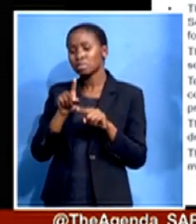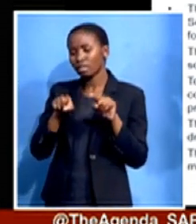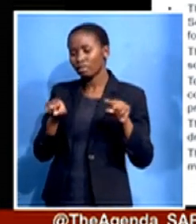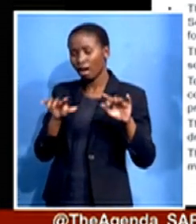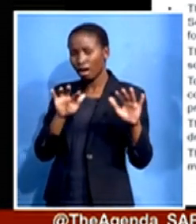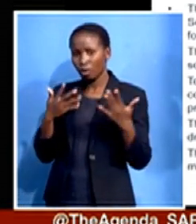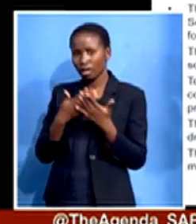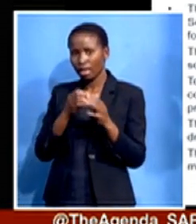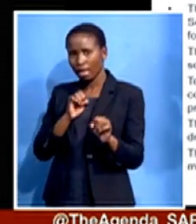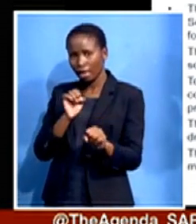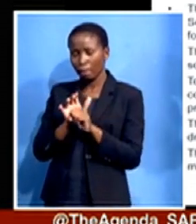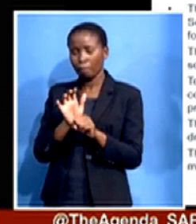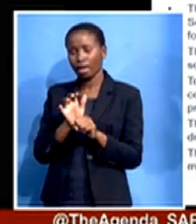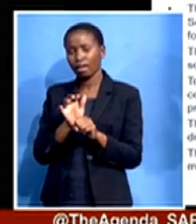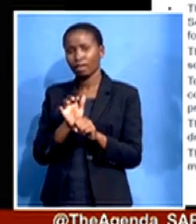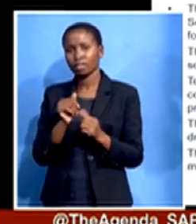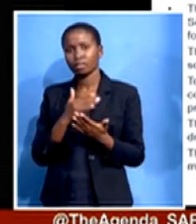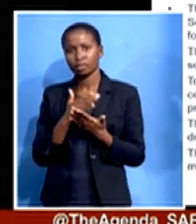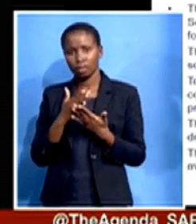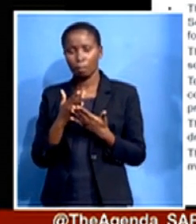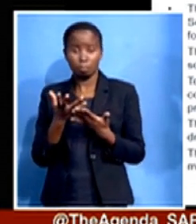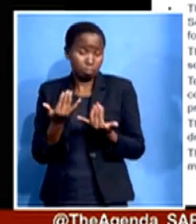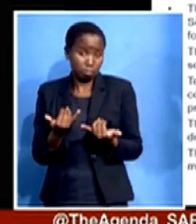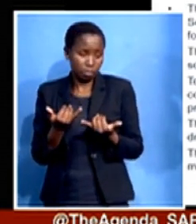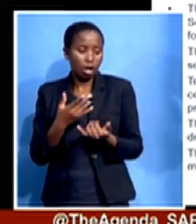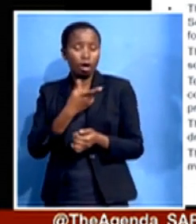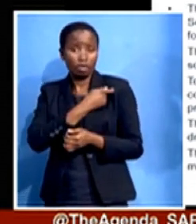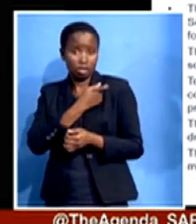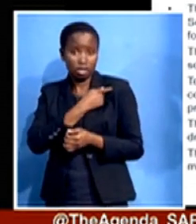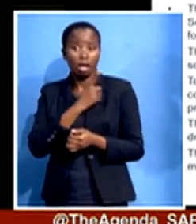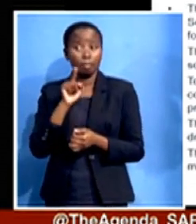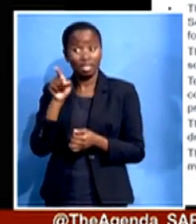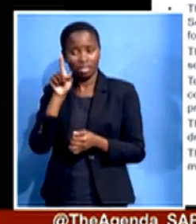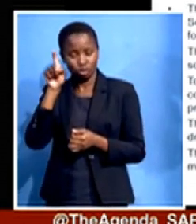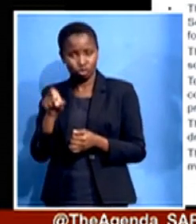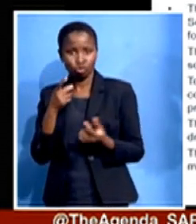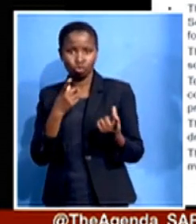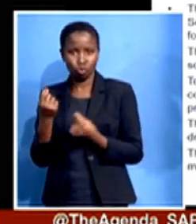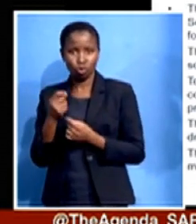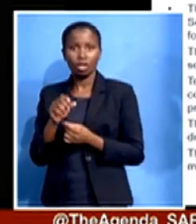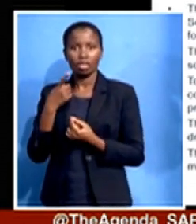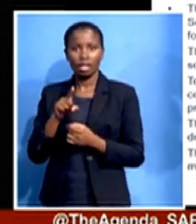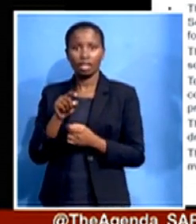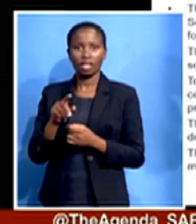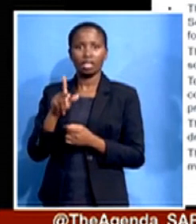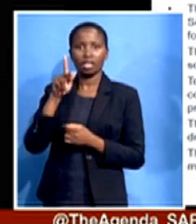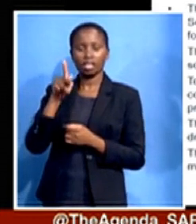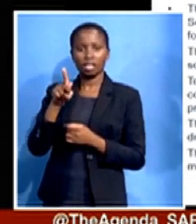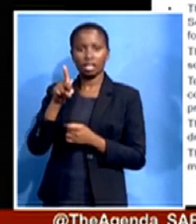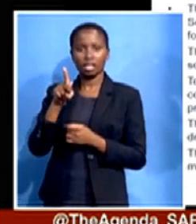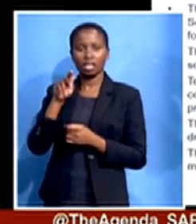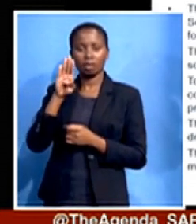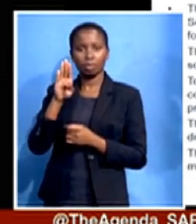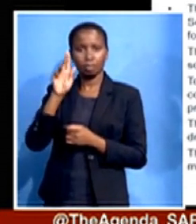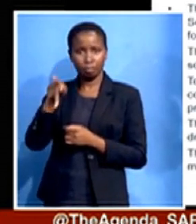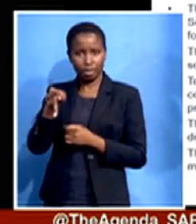current vaccines. So they had to do so. And the KBP technical team at the time was engaging with SAHPRA, clinical